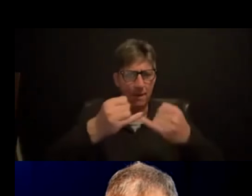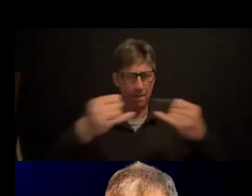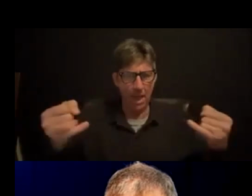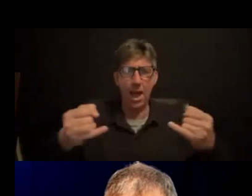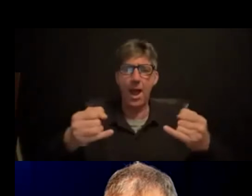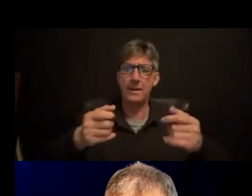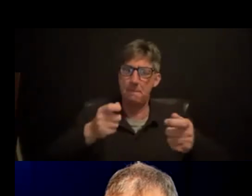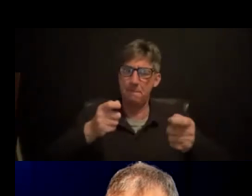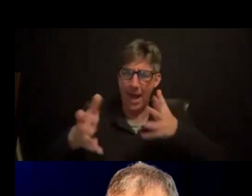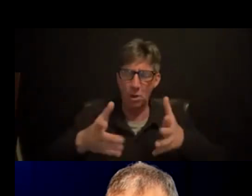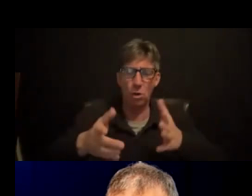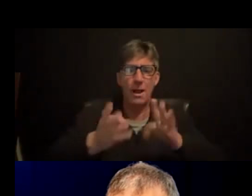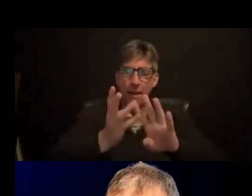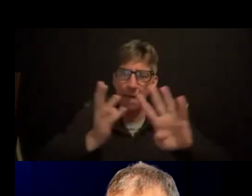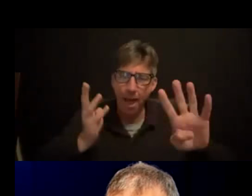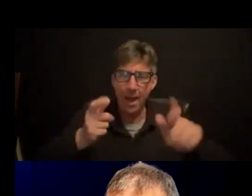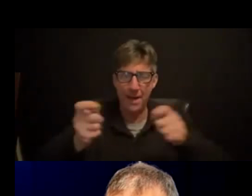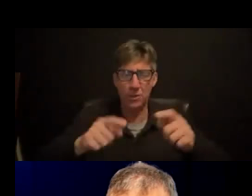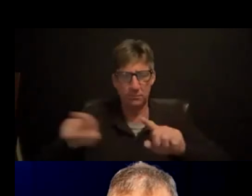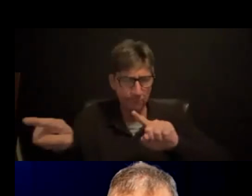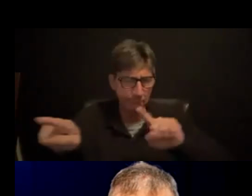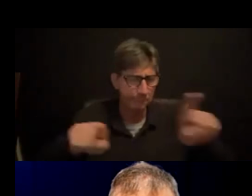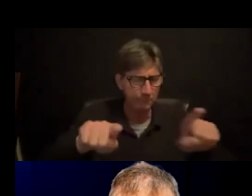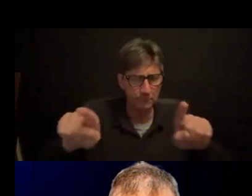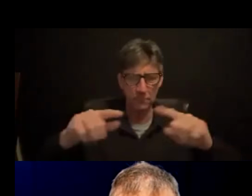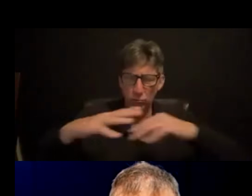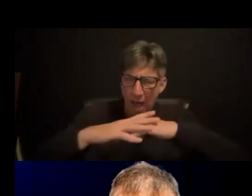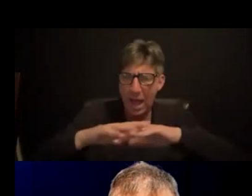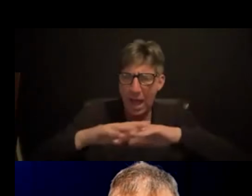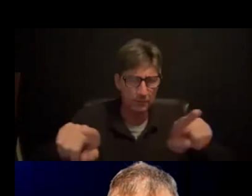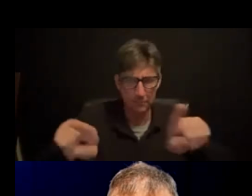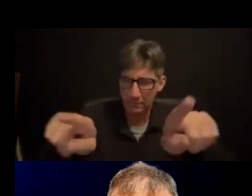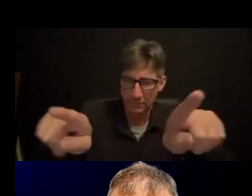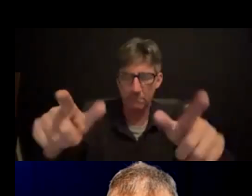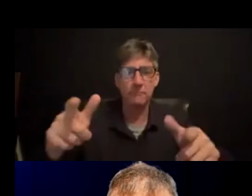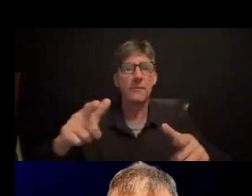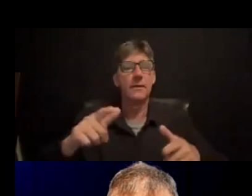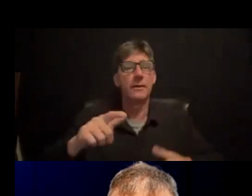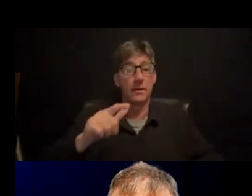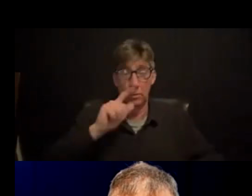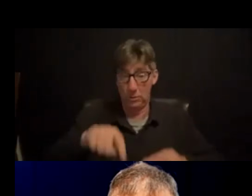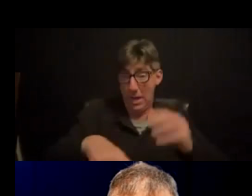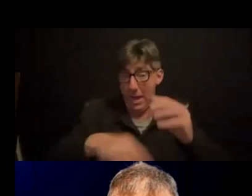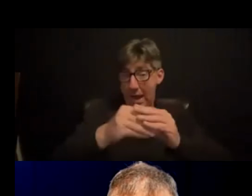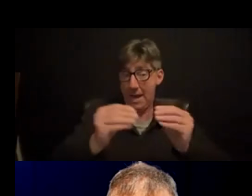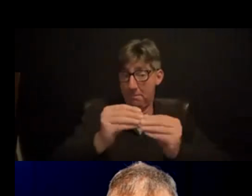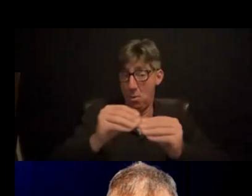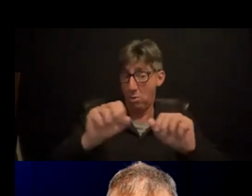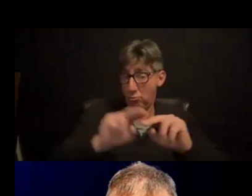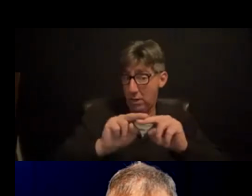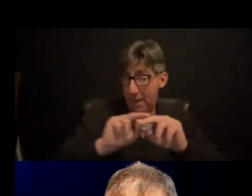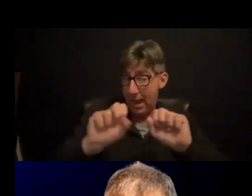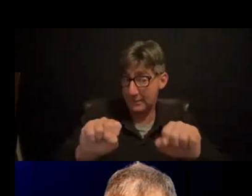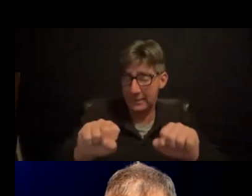to be watching for potential crowding to see if we do need to add back capacity. We'll say the April 5th schedule, there'll be